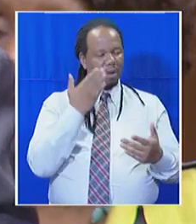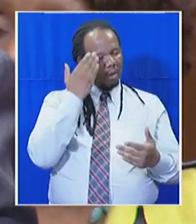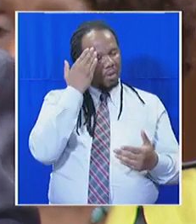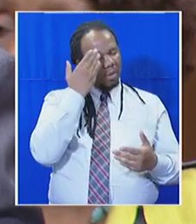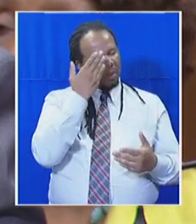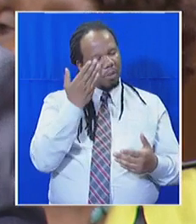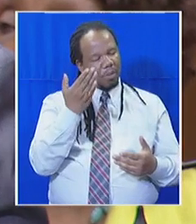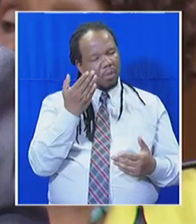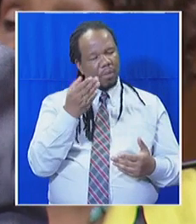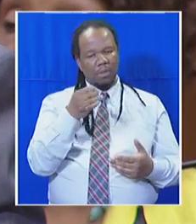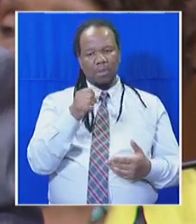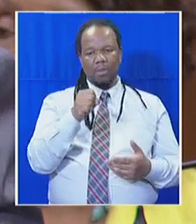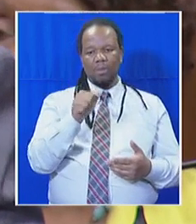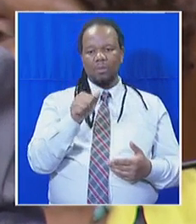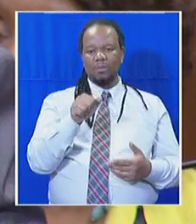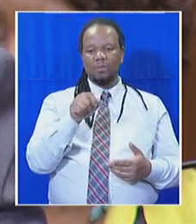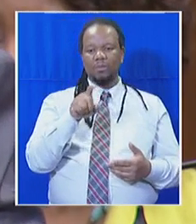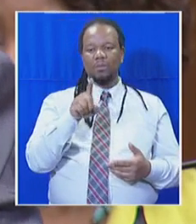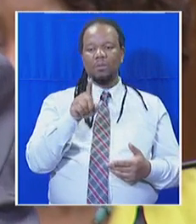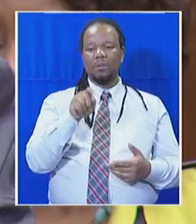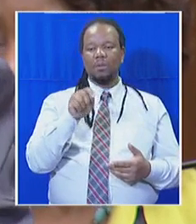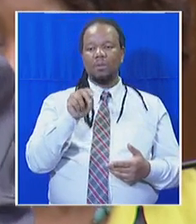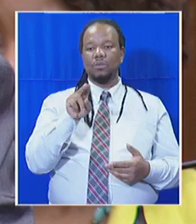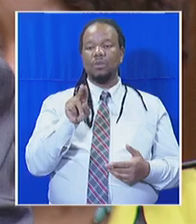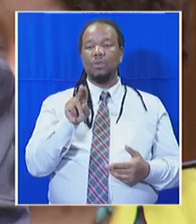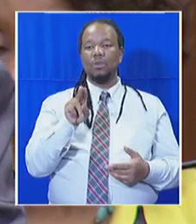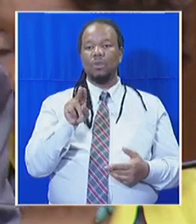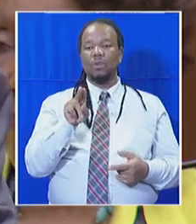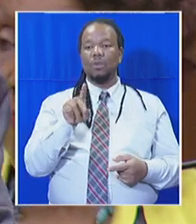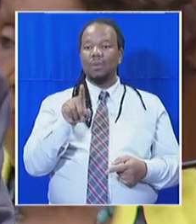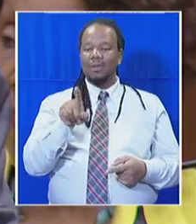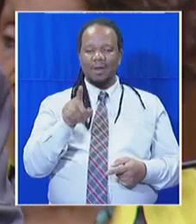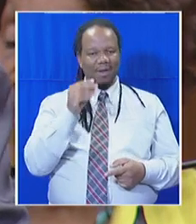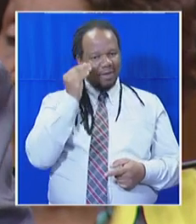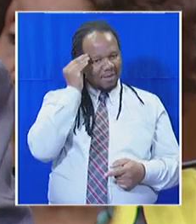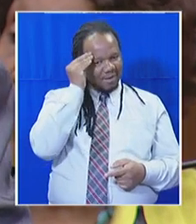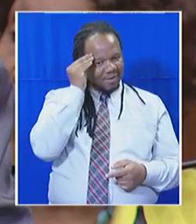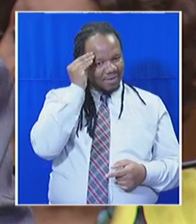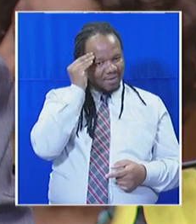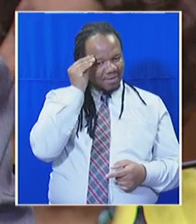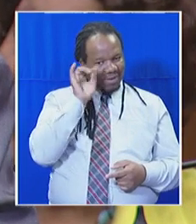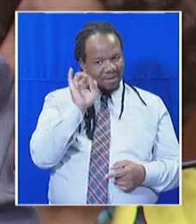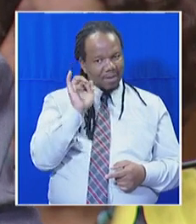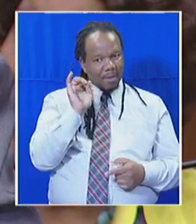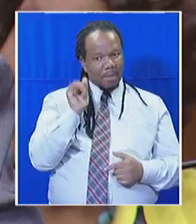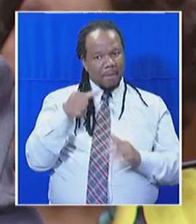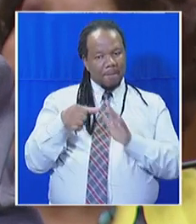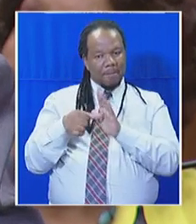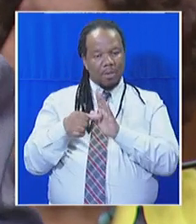SATU are putting the interest of the union before those of the